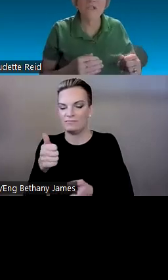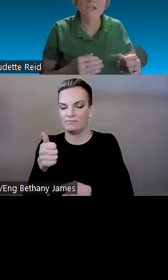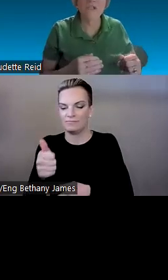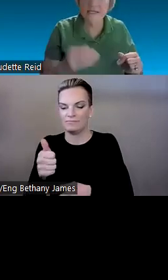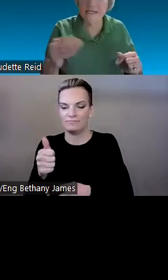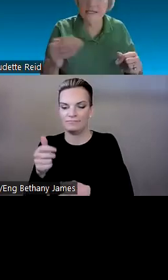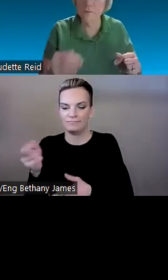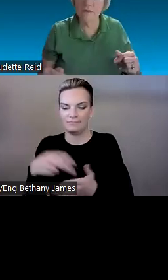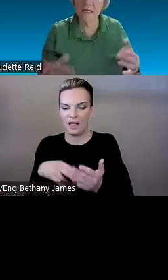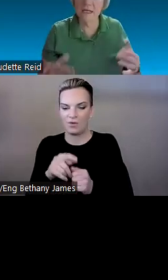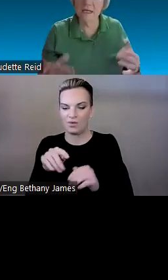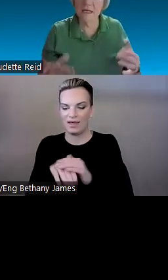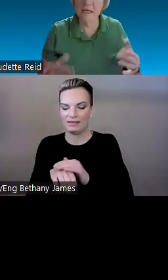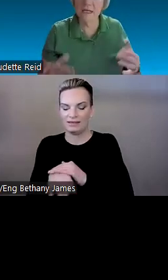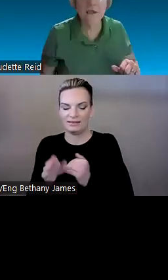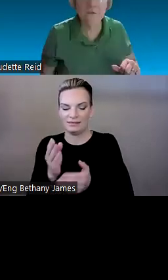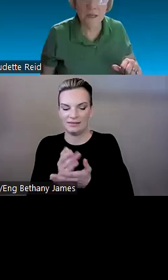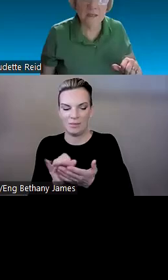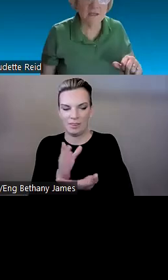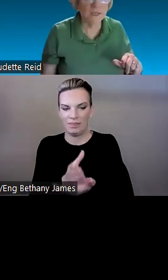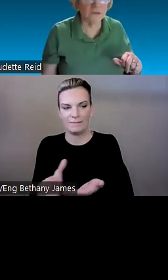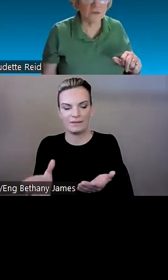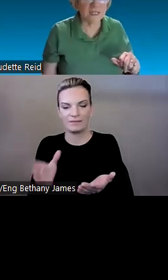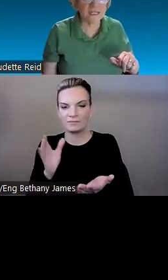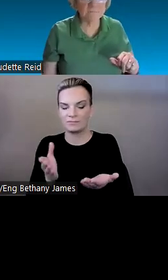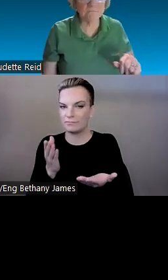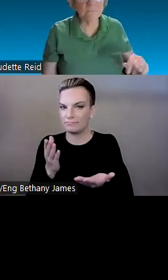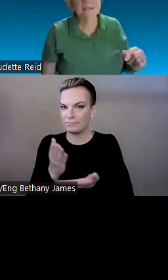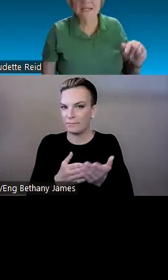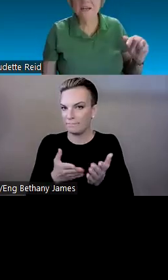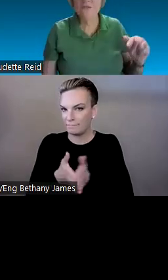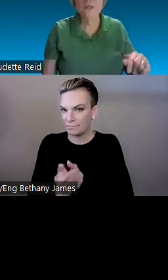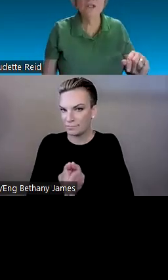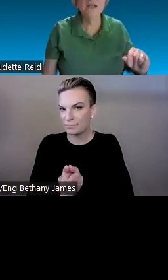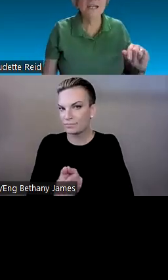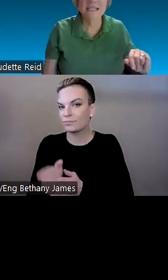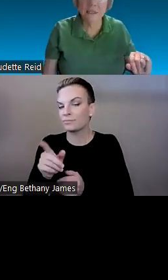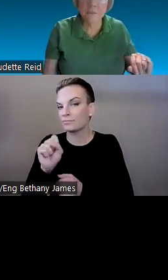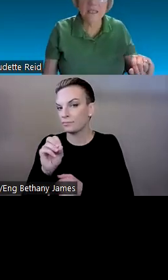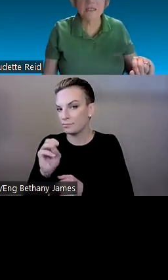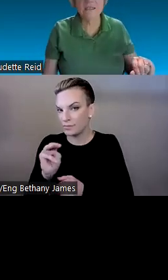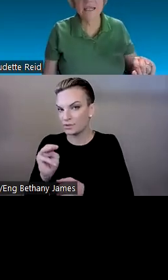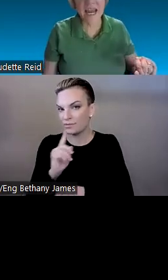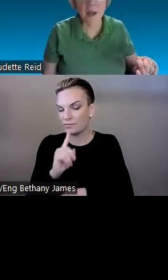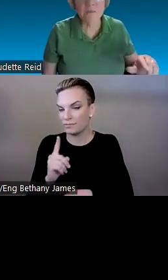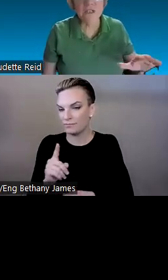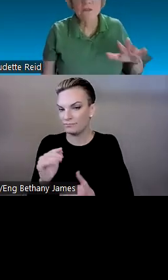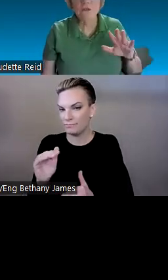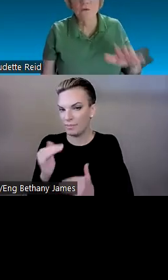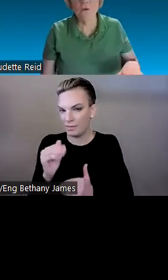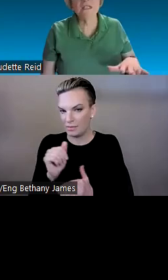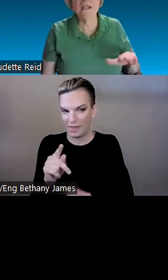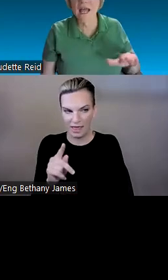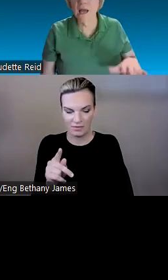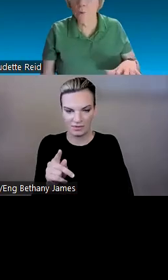how to access some of the things that may have been some interest. The state of Michigan has limited the apps